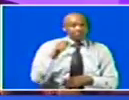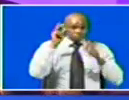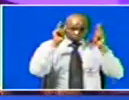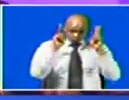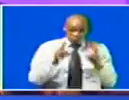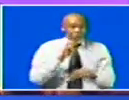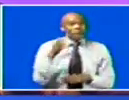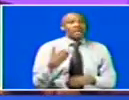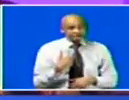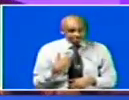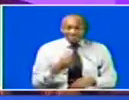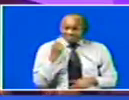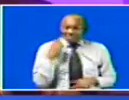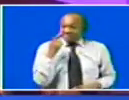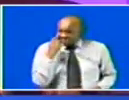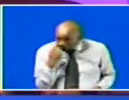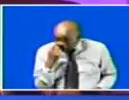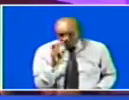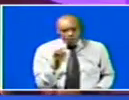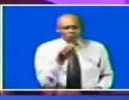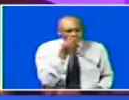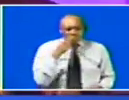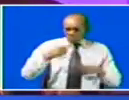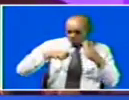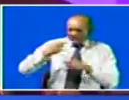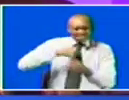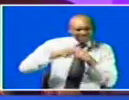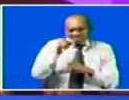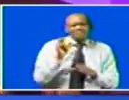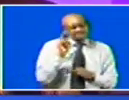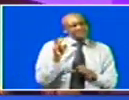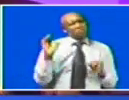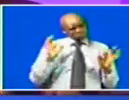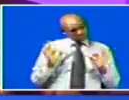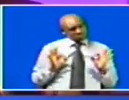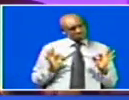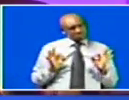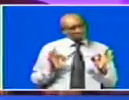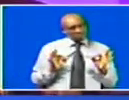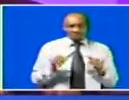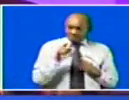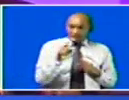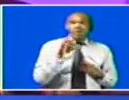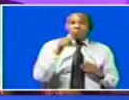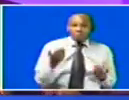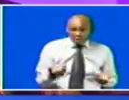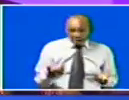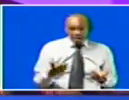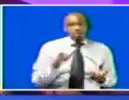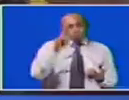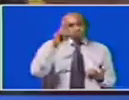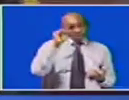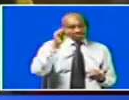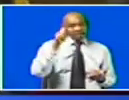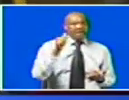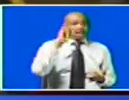counties, and I've seen the kind of fruit processing activities which are going on there, and the assistance of the USAID KAVES.